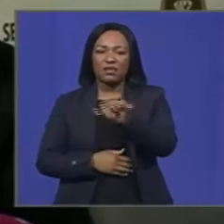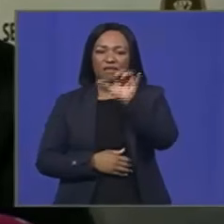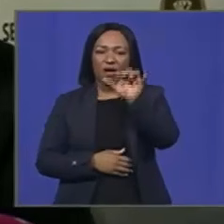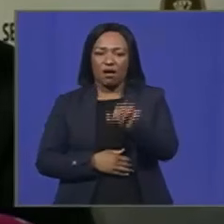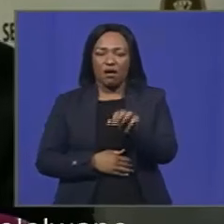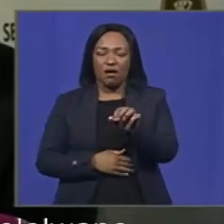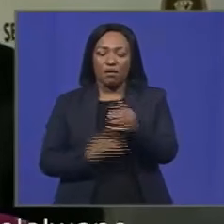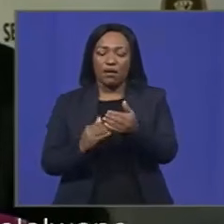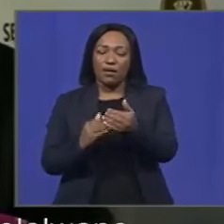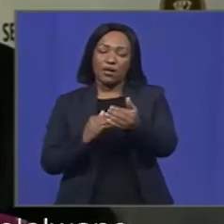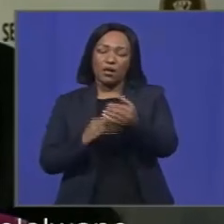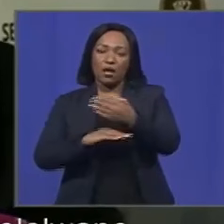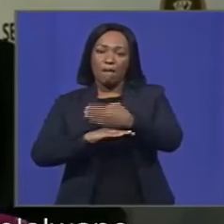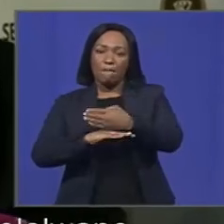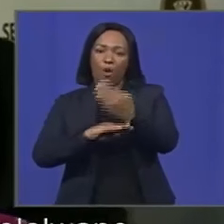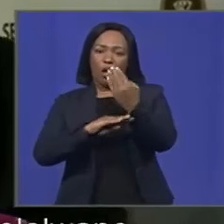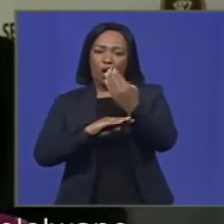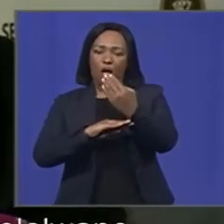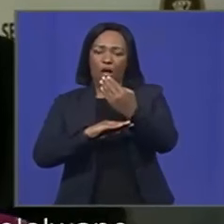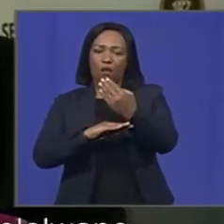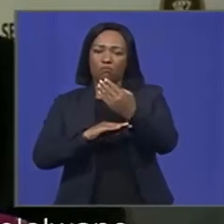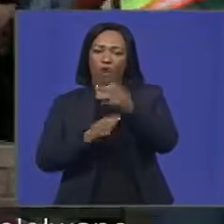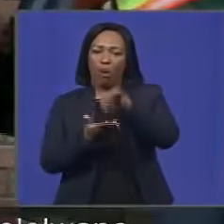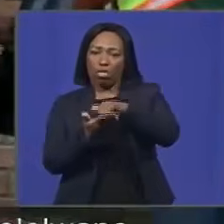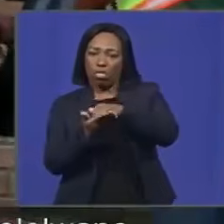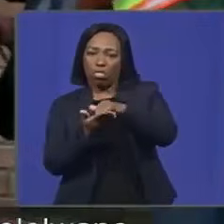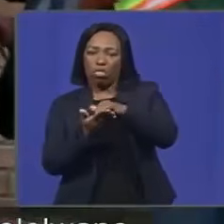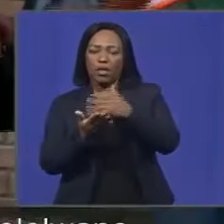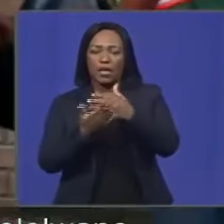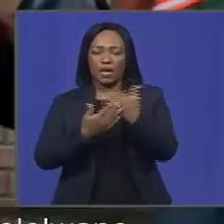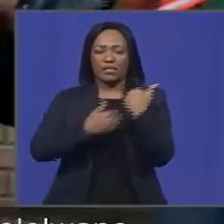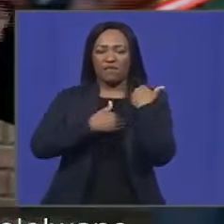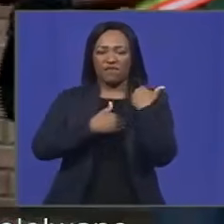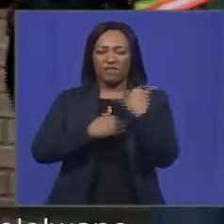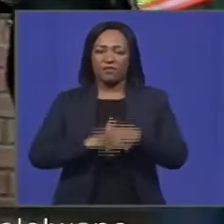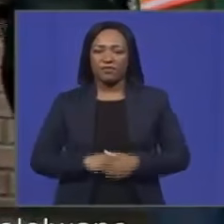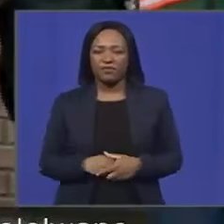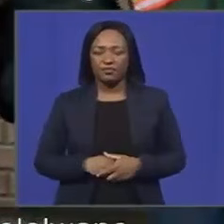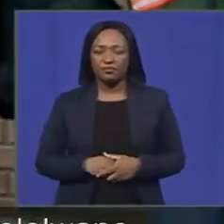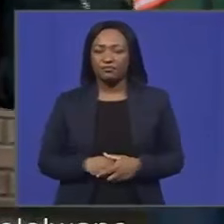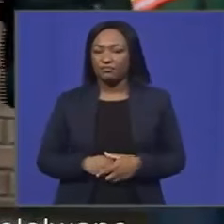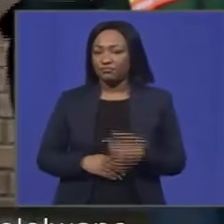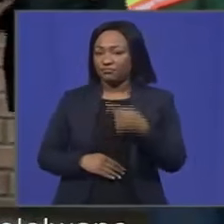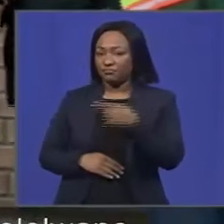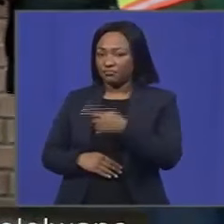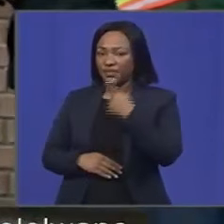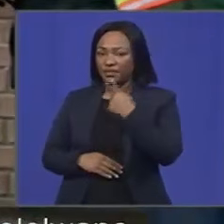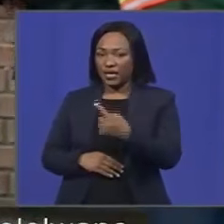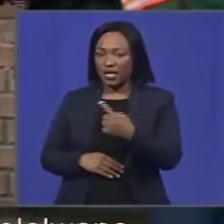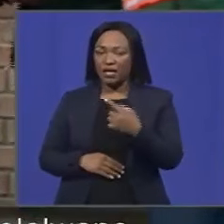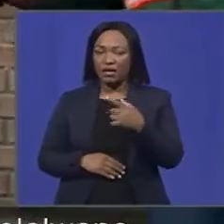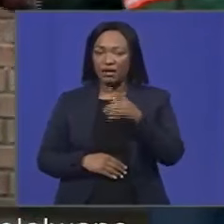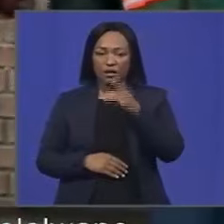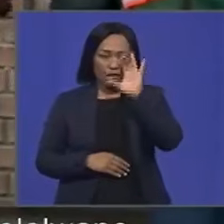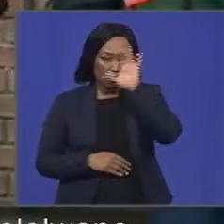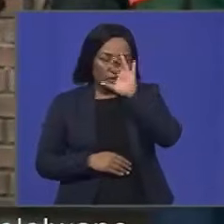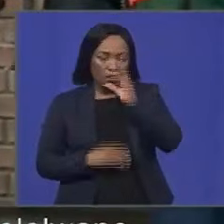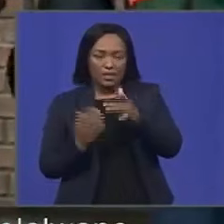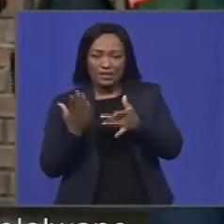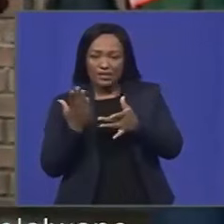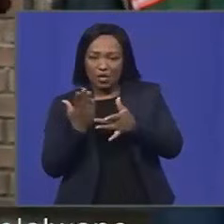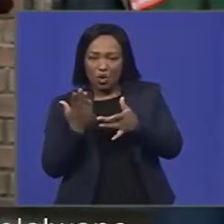state to secure our borders and restore the rule of law. Schreiber a re dipeeletso mo matsholong a lephata la botlhodi, technology